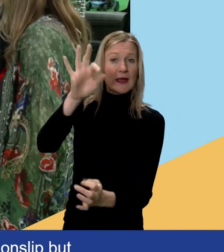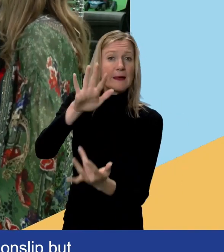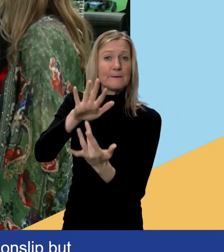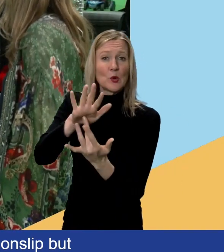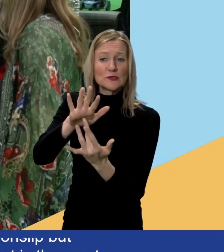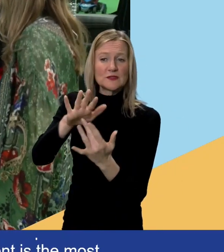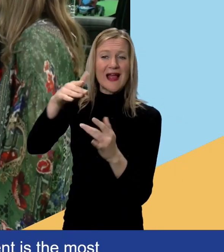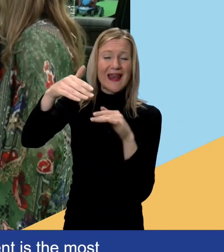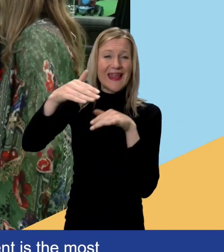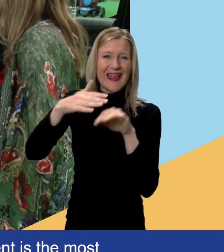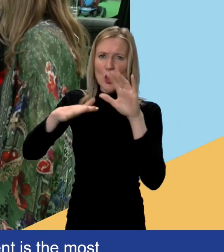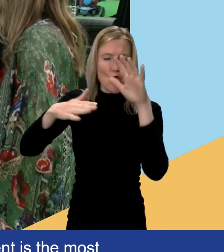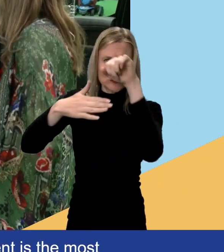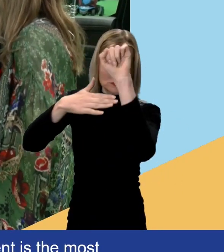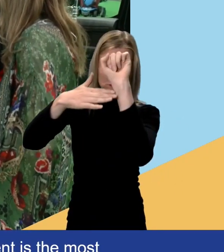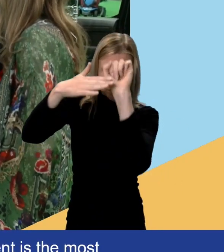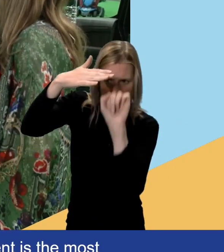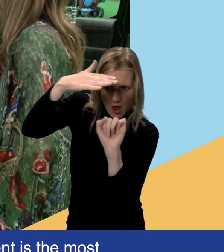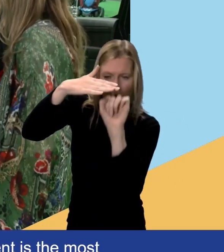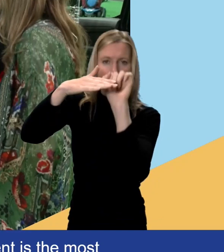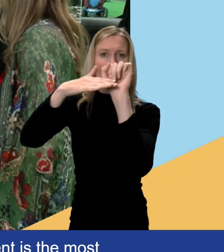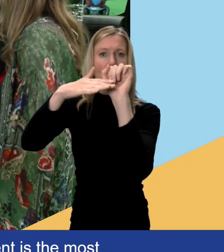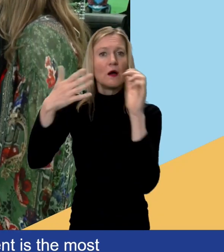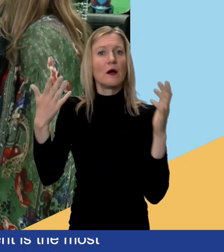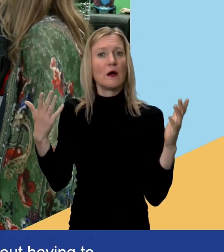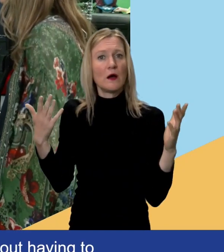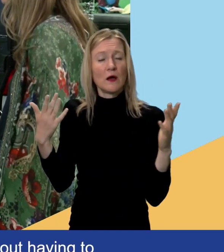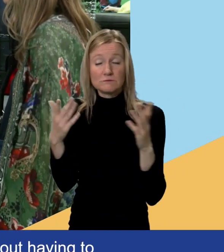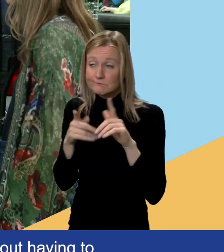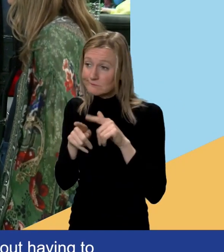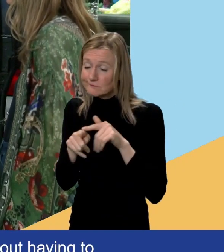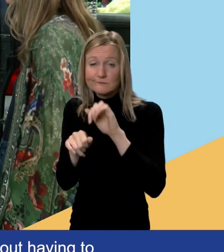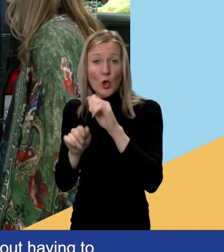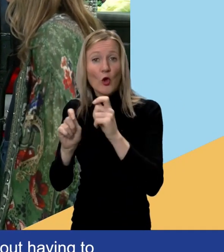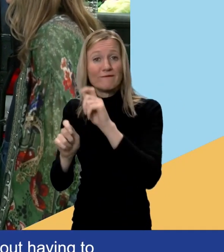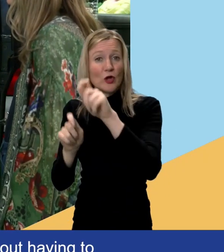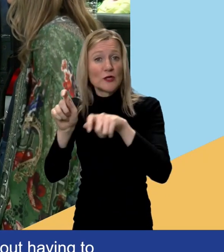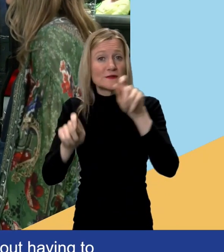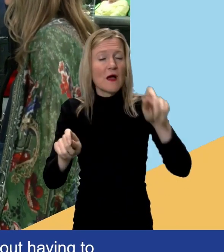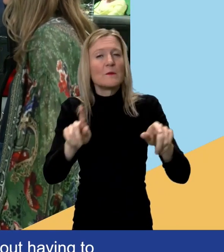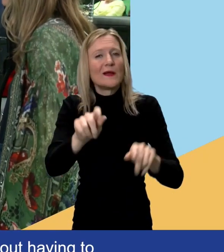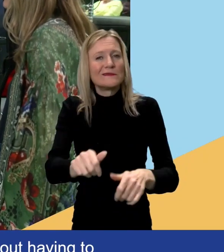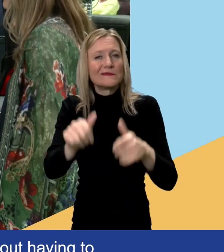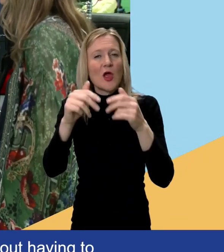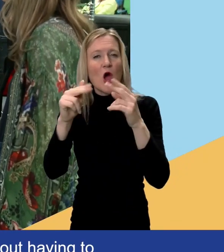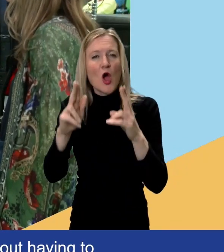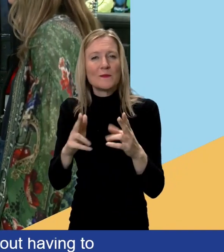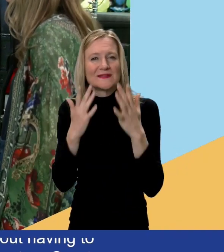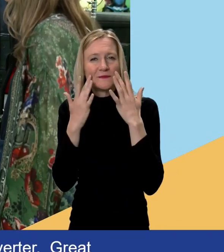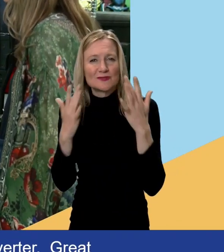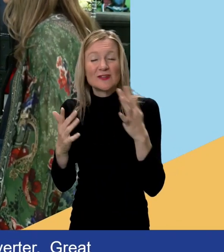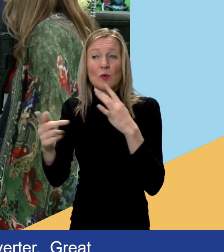having to duck your head. Yeah. That will differ from converter to converter. Okay. The great thing, as we said about home demonstrations, they'll all bring you a vehicle to